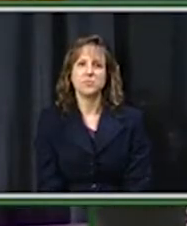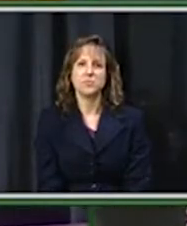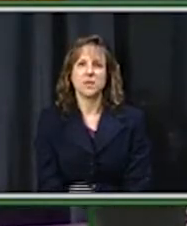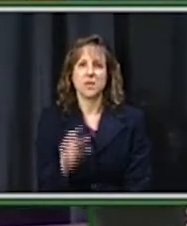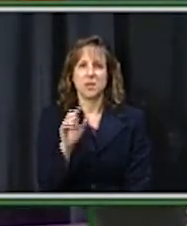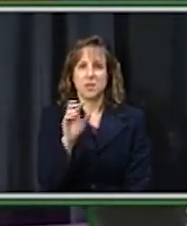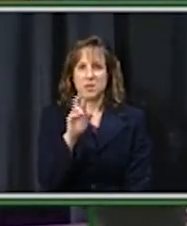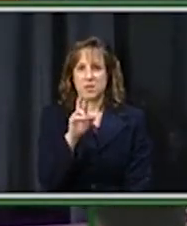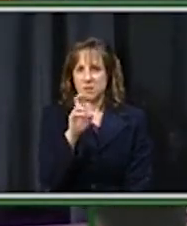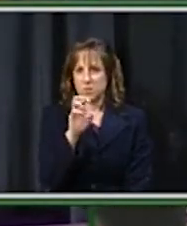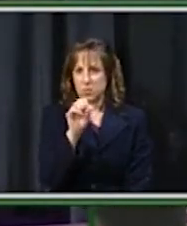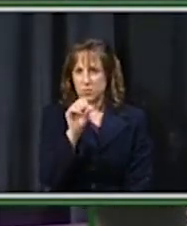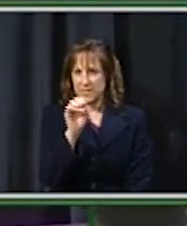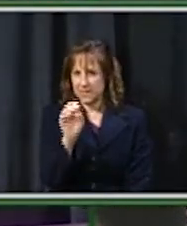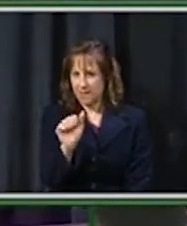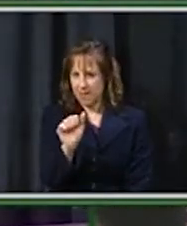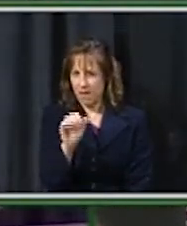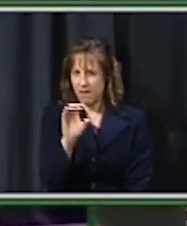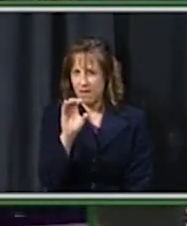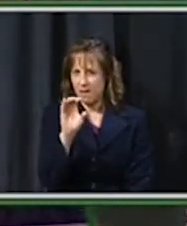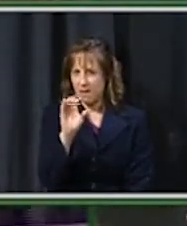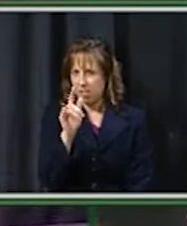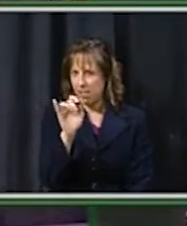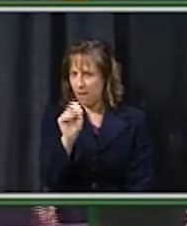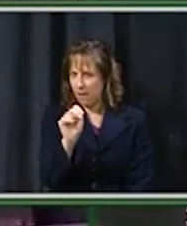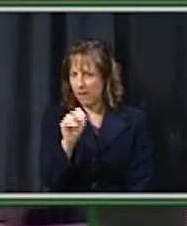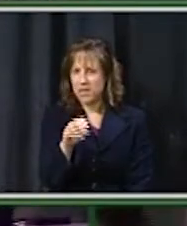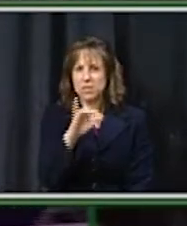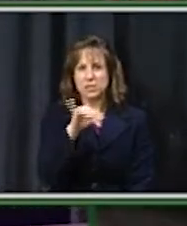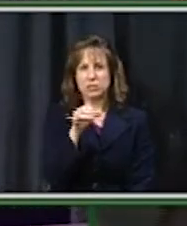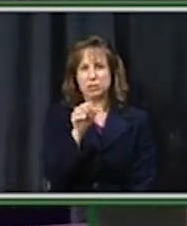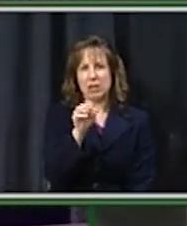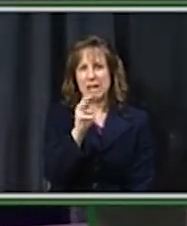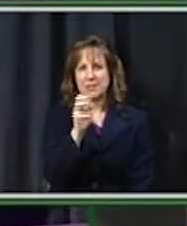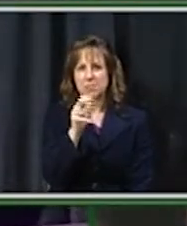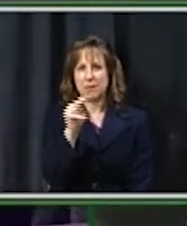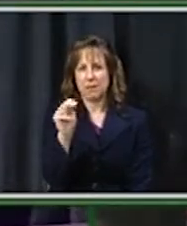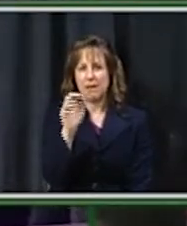Teresa Tran. Jasmine Isaac.